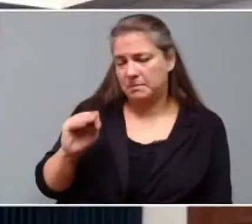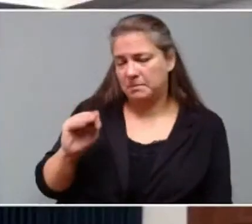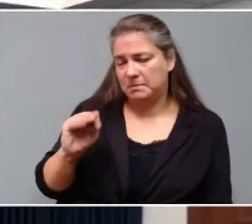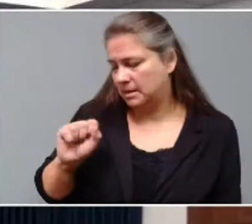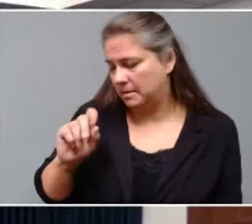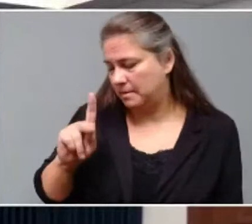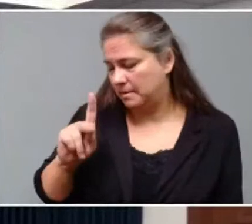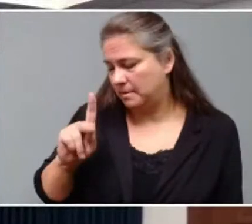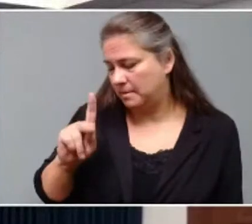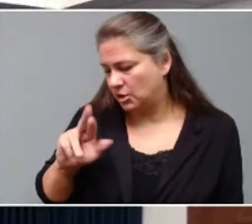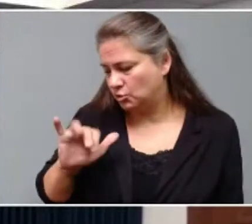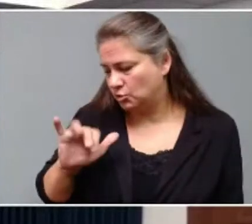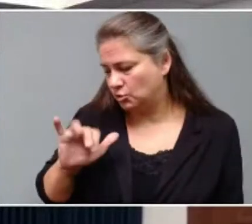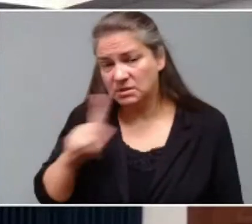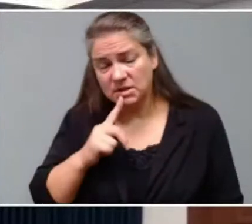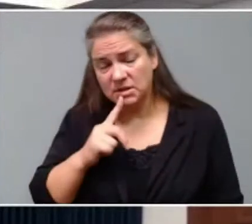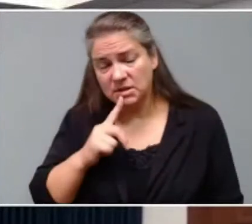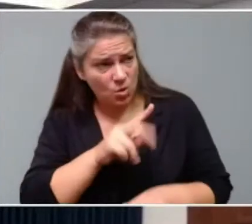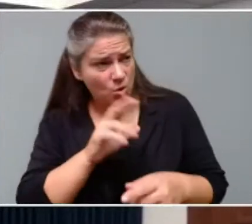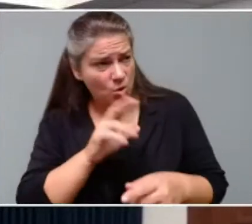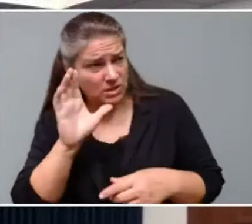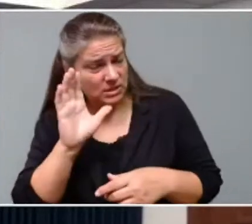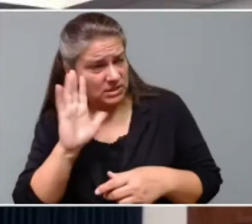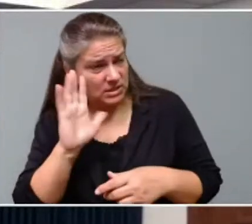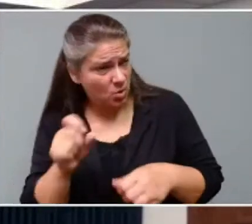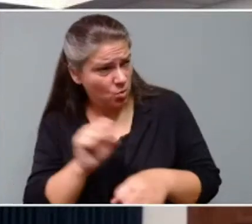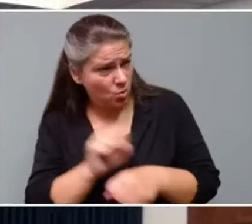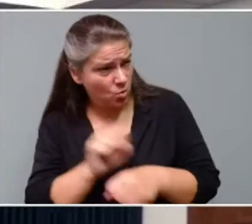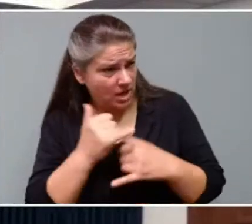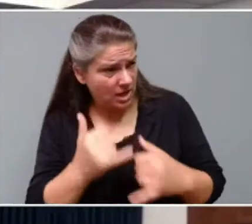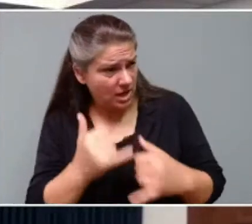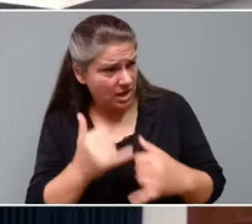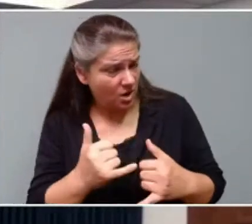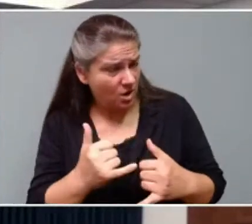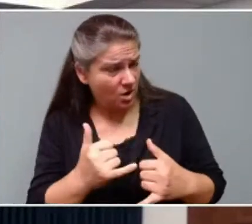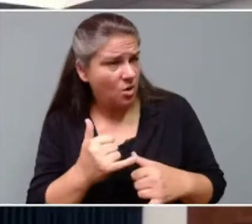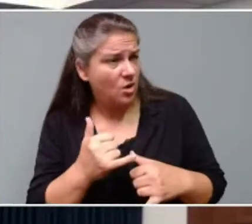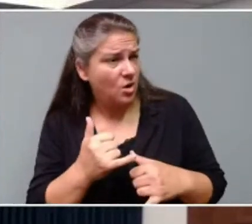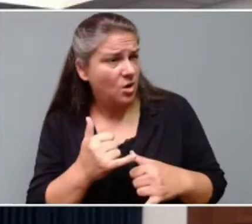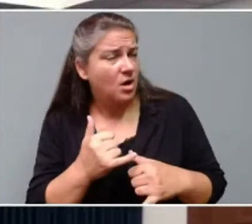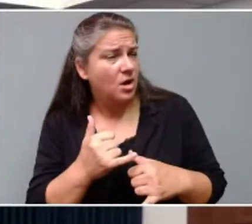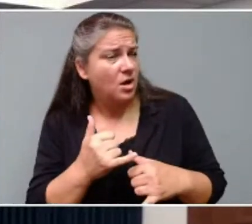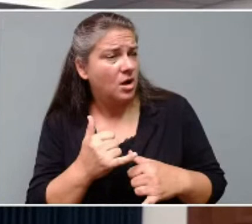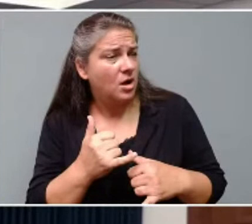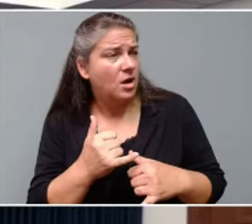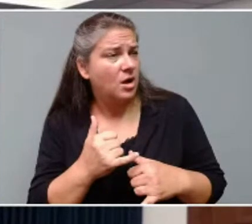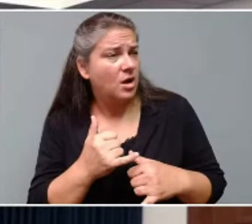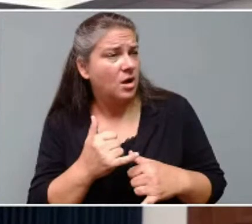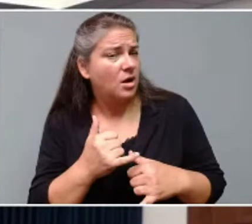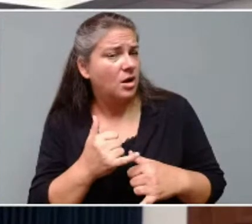to get a monoclonal antibody clinic in each of the 15